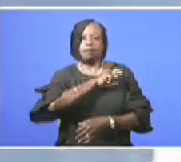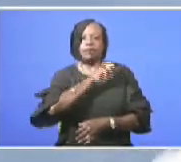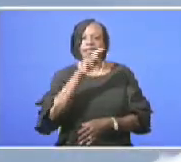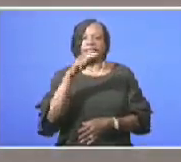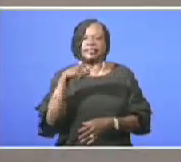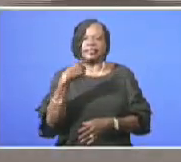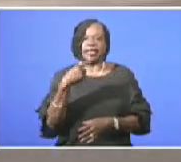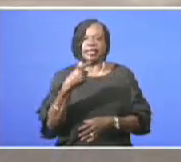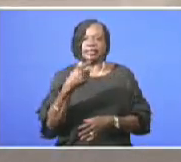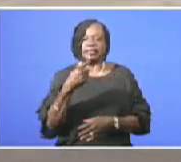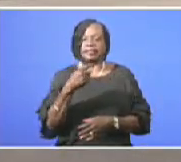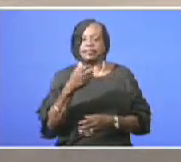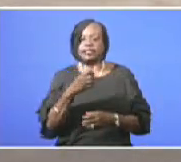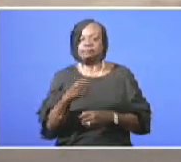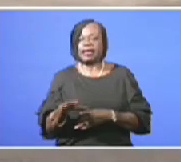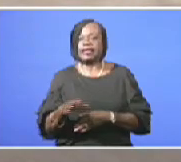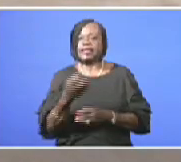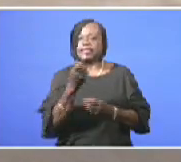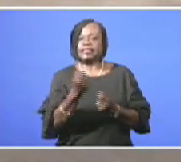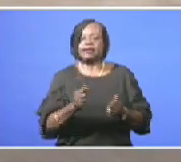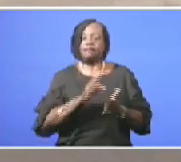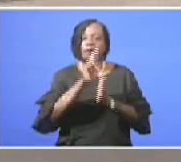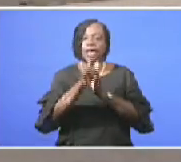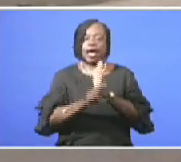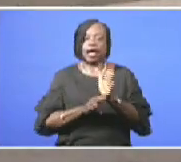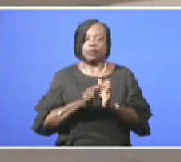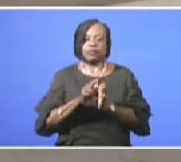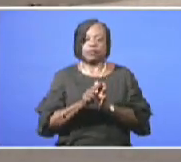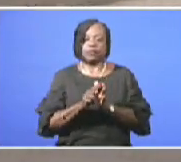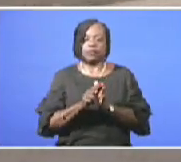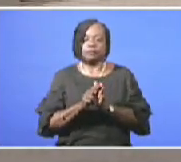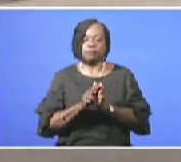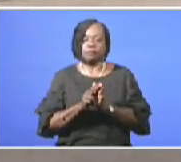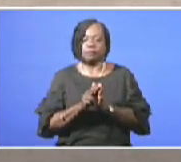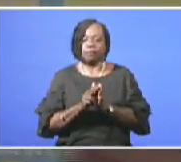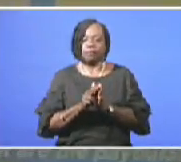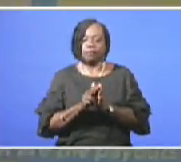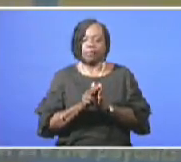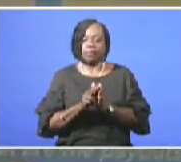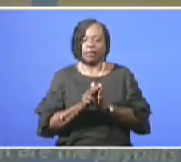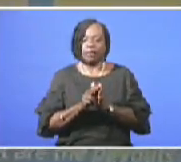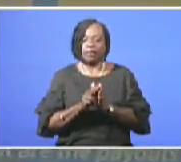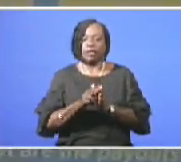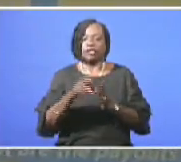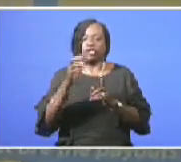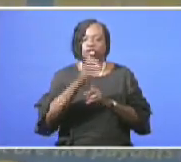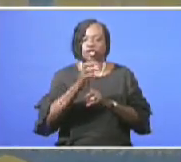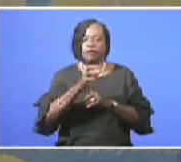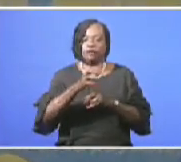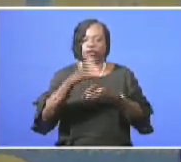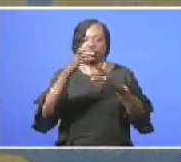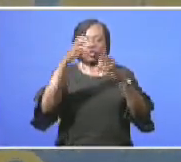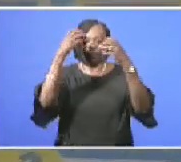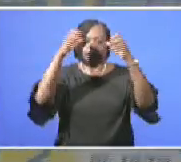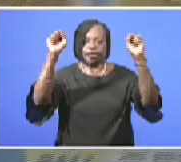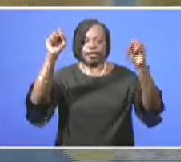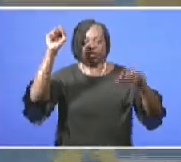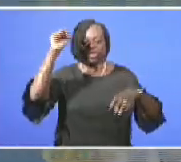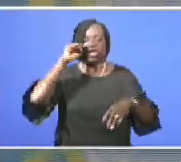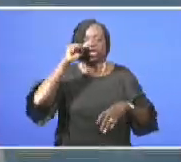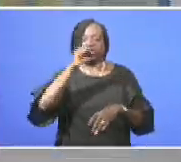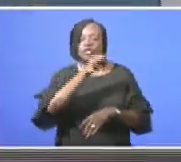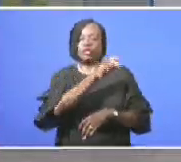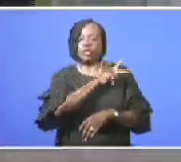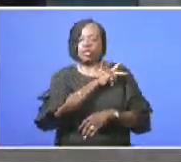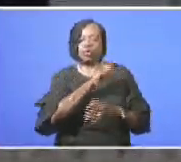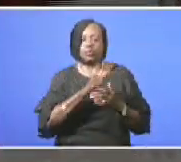scene investigators spent several hours conducting their probe. Police press liaison officer Chief Superintendent Shanta Knowles gave reporters an update